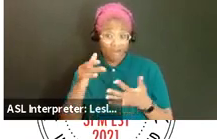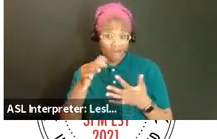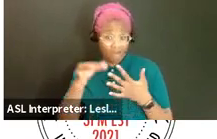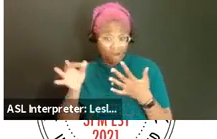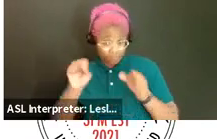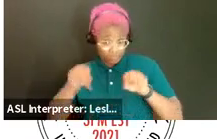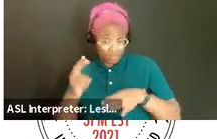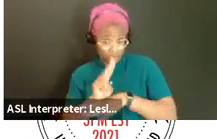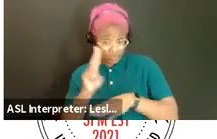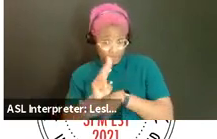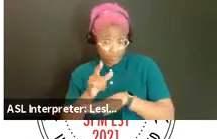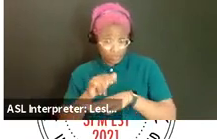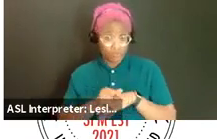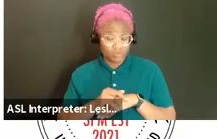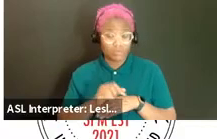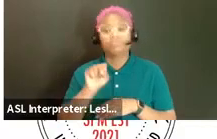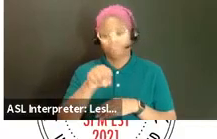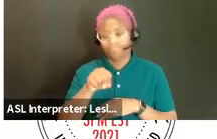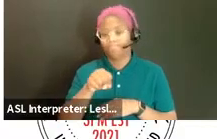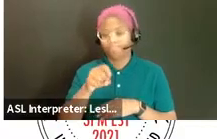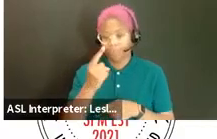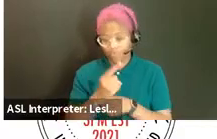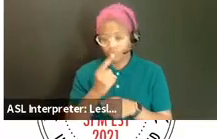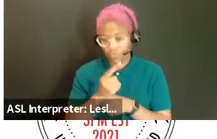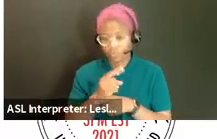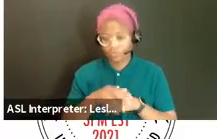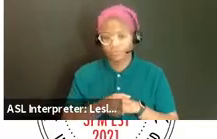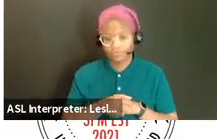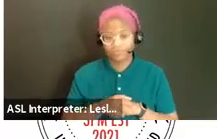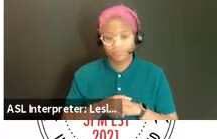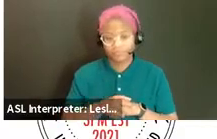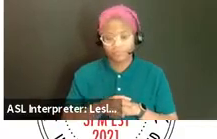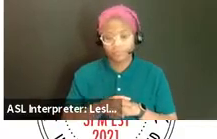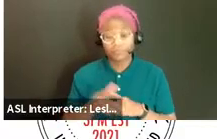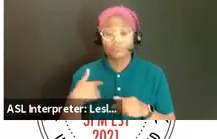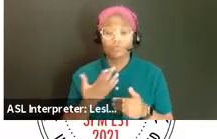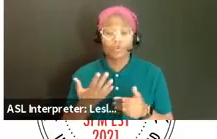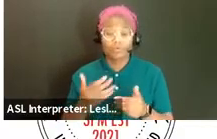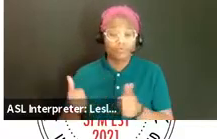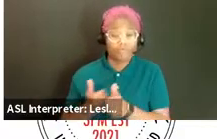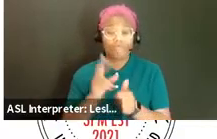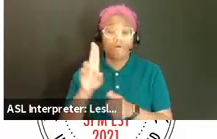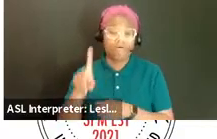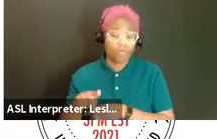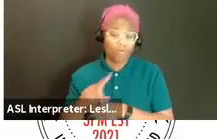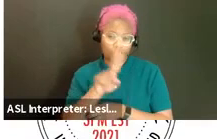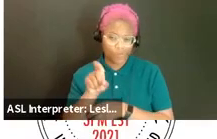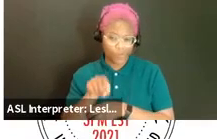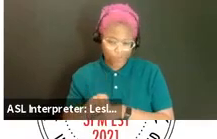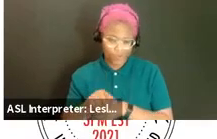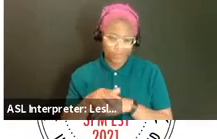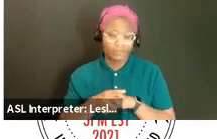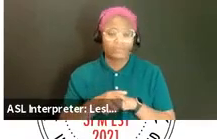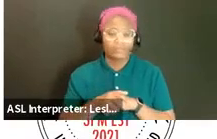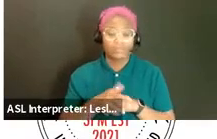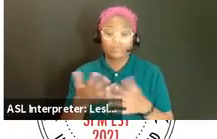Yes. Yeah. So there are a couple of other follow-up questions, and one of them is a really practical one that we might